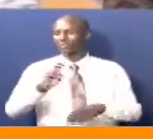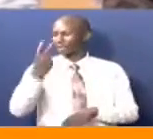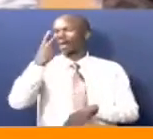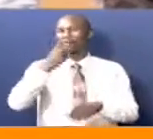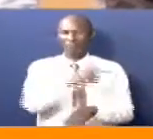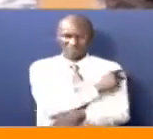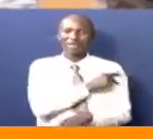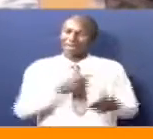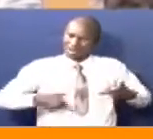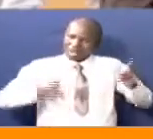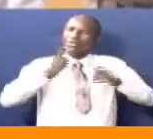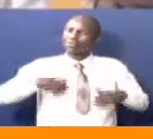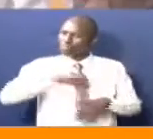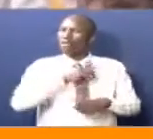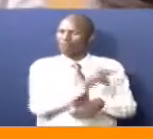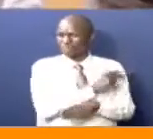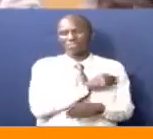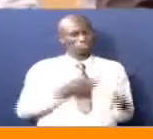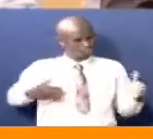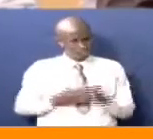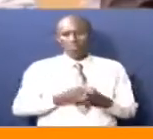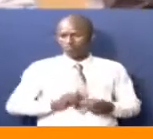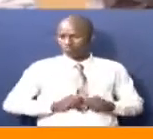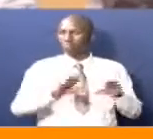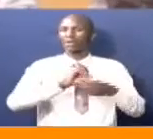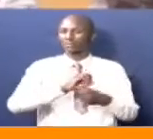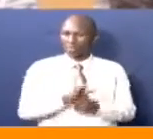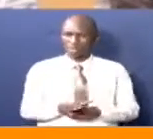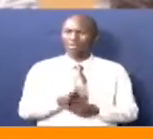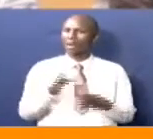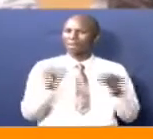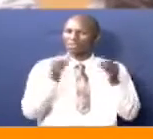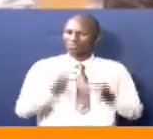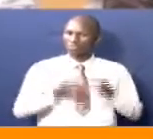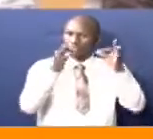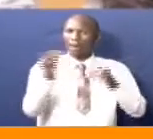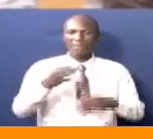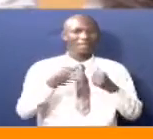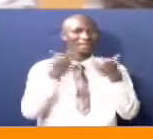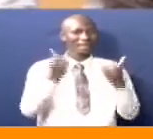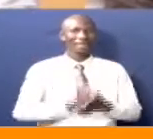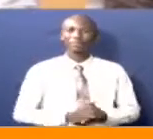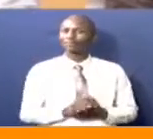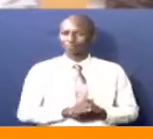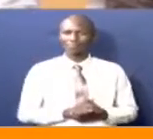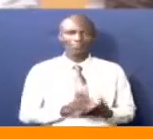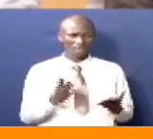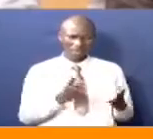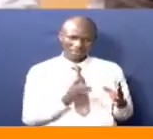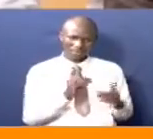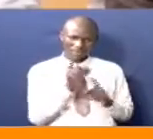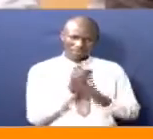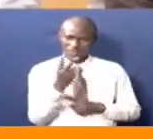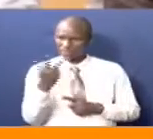vaccination, let's be vaccinated against this pandemic. Umbano uwa kuiwe mwiwa nyanya na yu uvaniwe kutuwa iwe katikati wa matuko